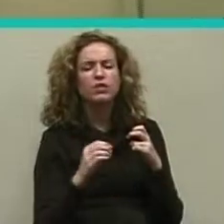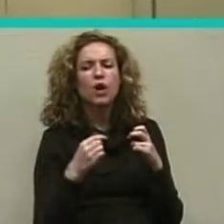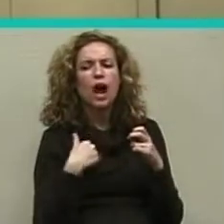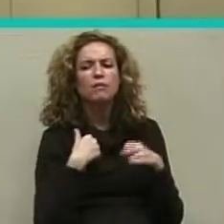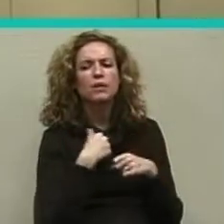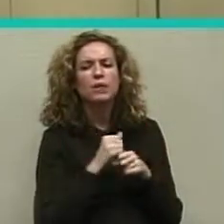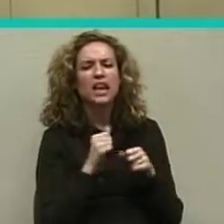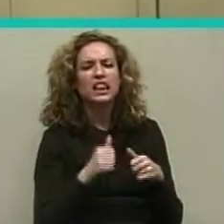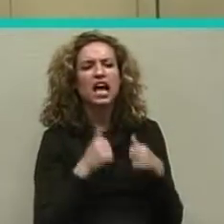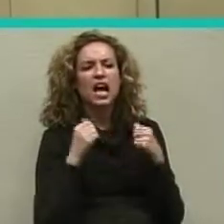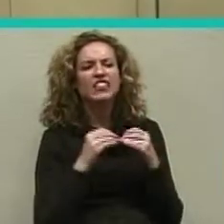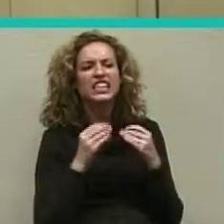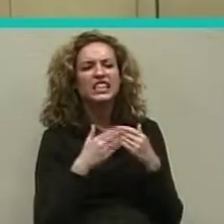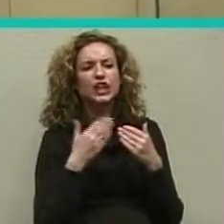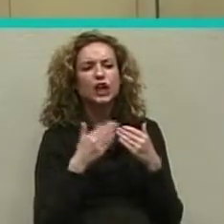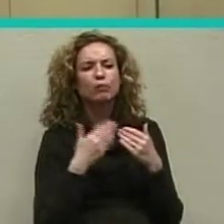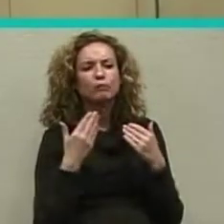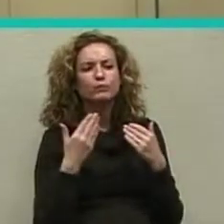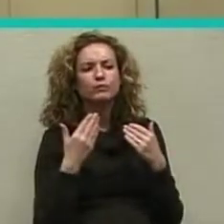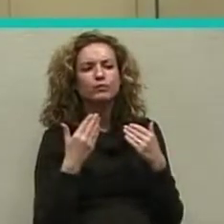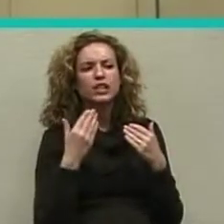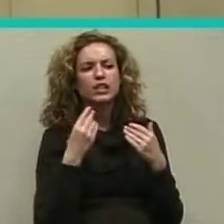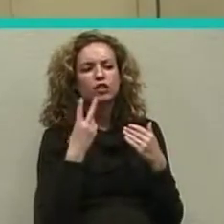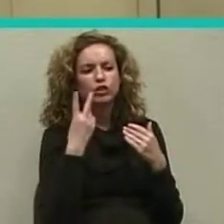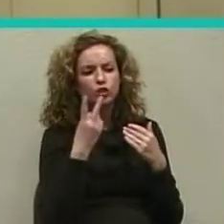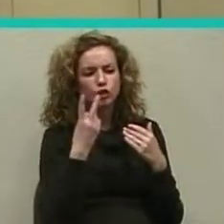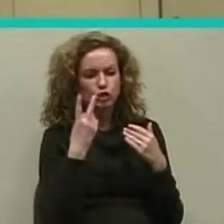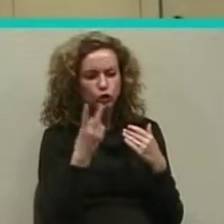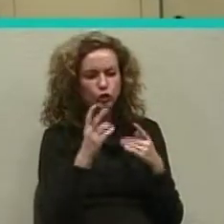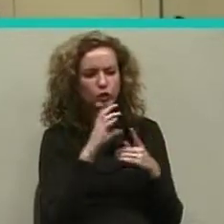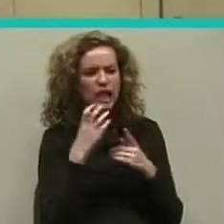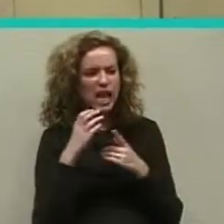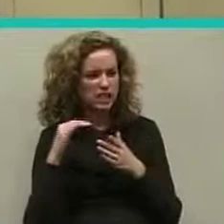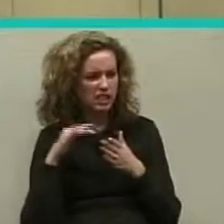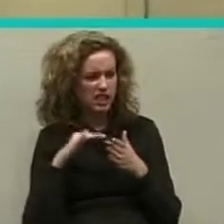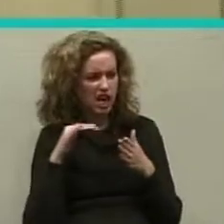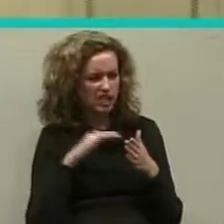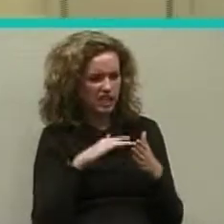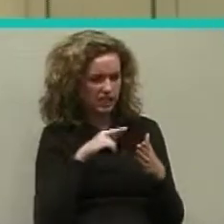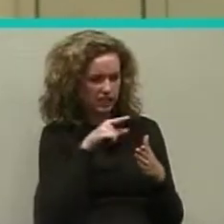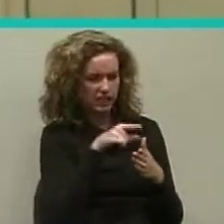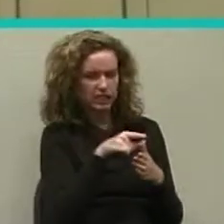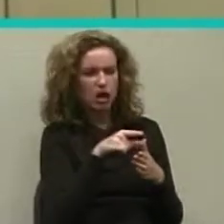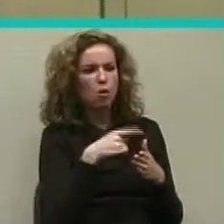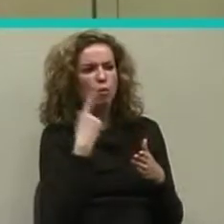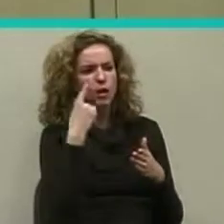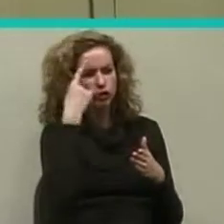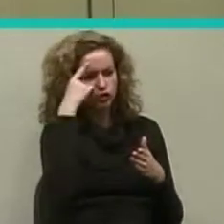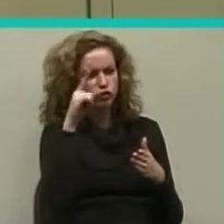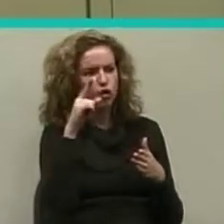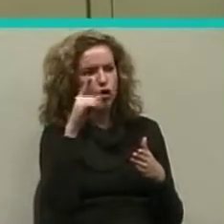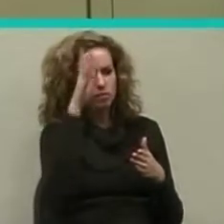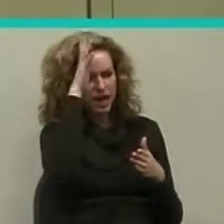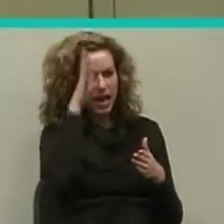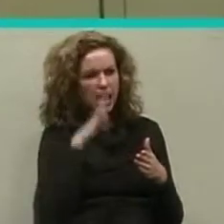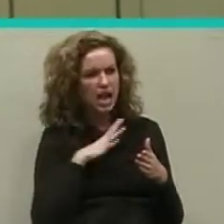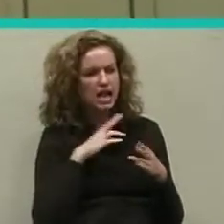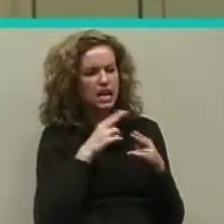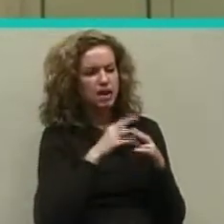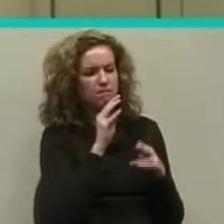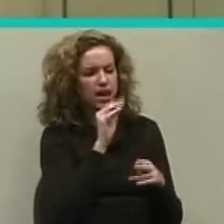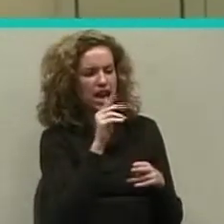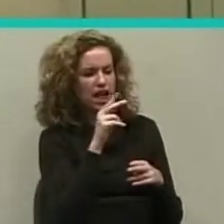easier for you. I'm going to ask you to, there's two case studies in there. One is for a young man named Matthew Kane. We're going to hold that one